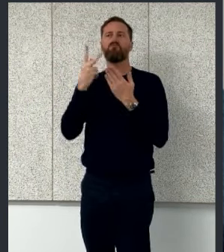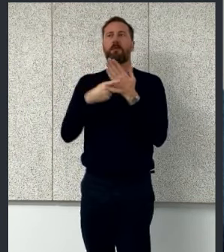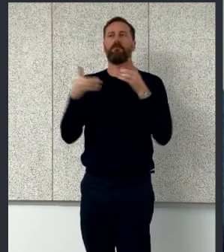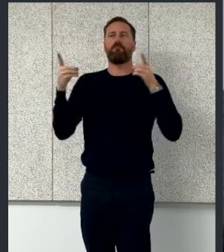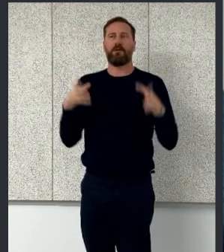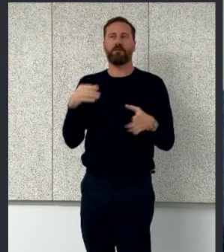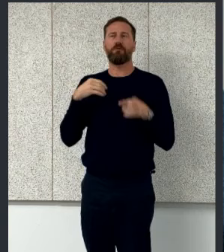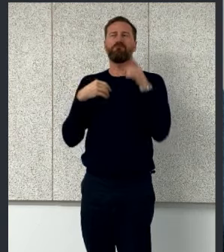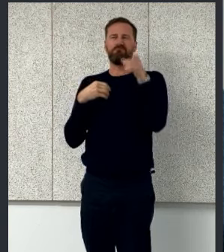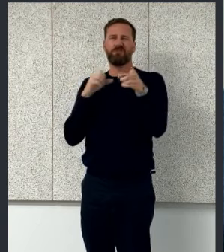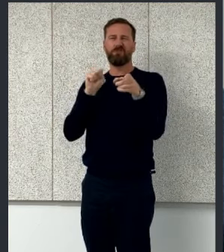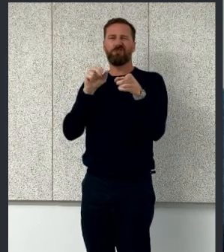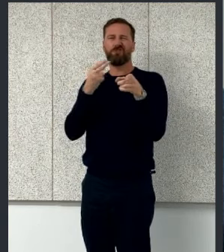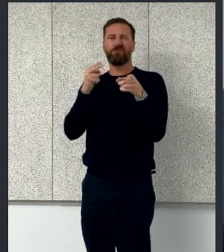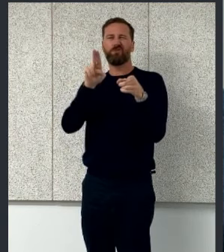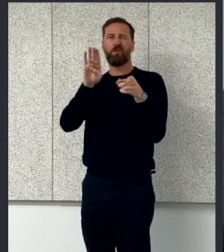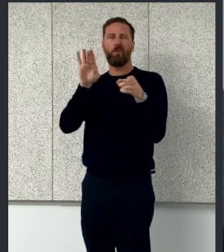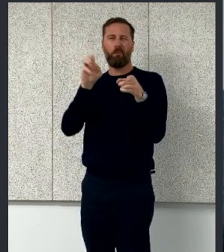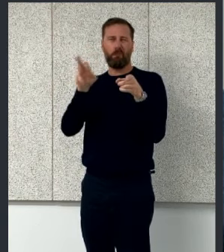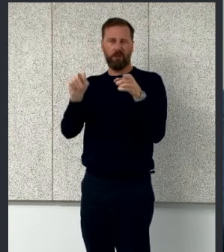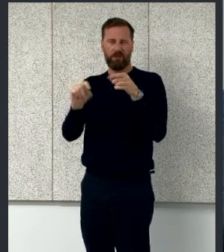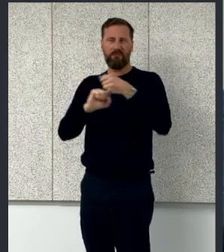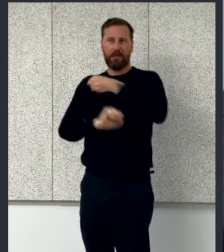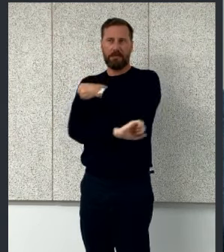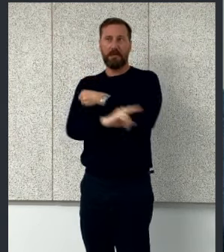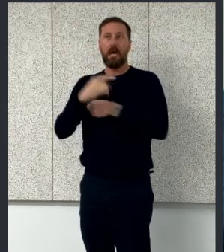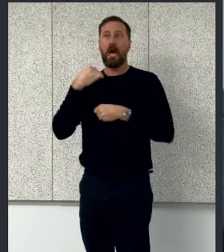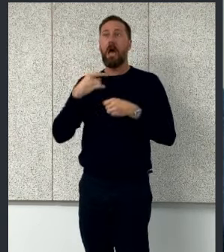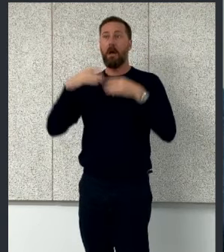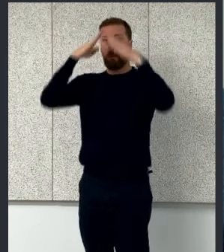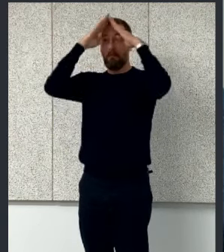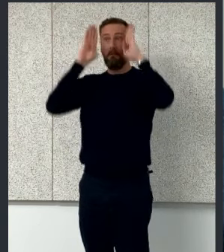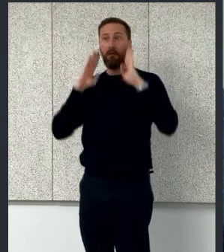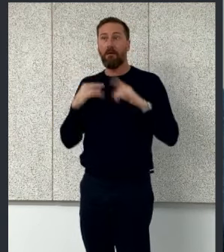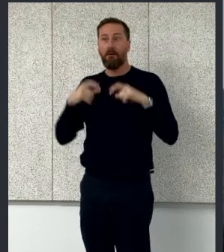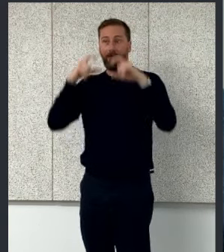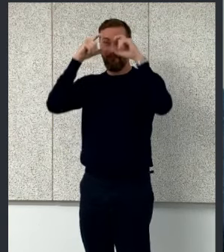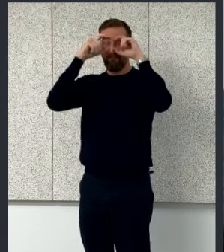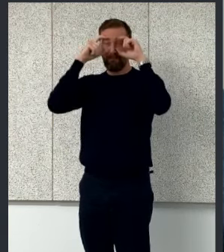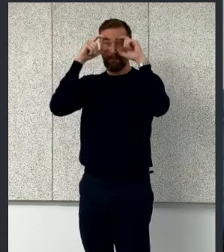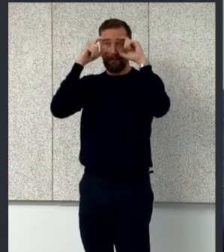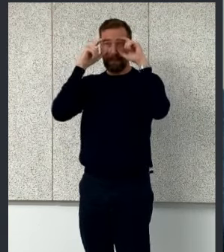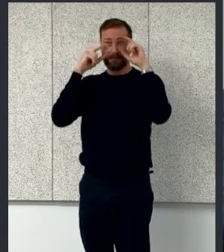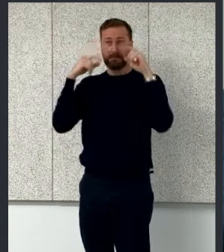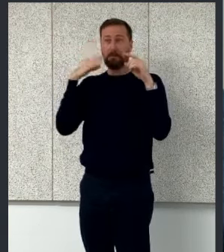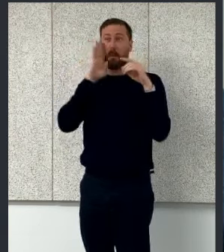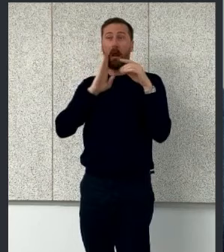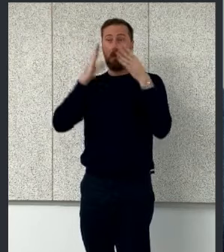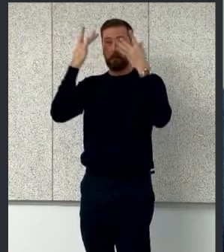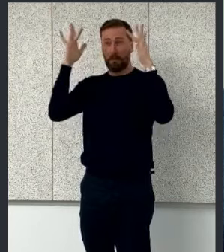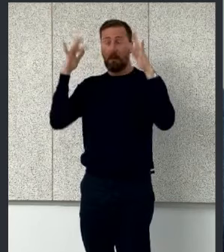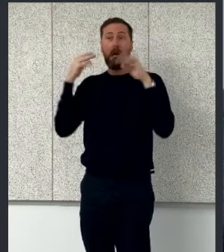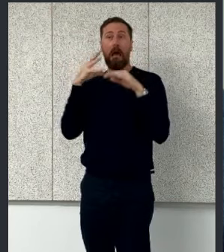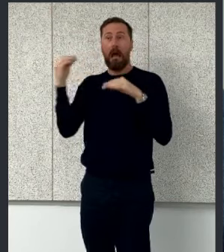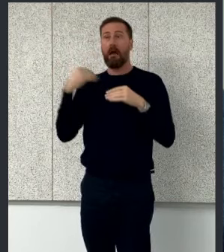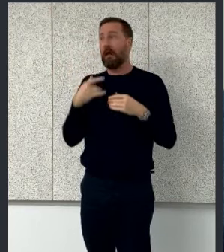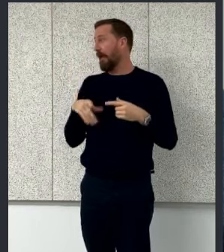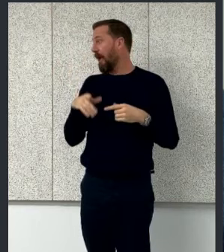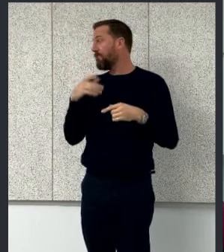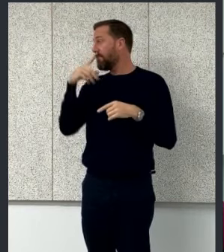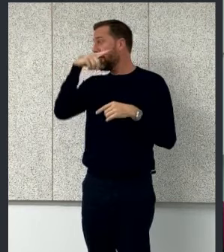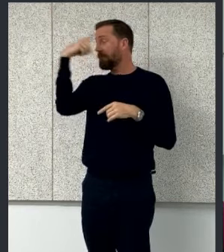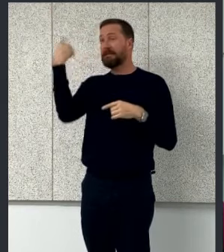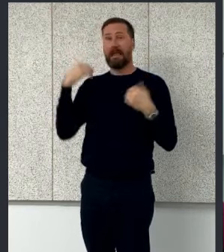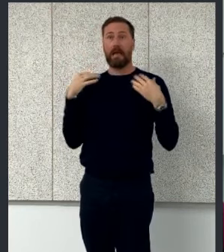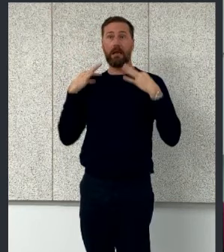dark brown hair, brown tortoise shell glasses, wearing a black blouse with pink and white flowers on it. Thanks